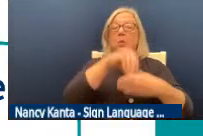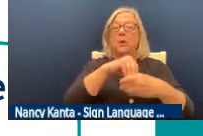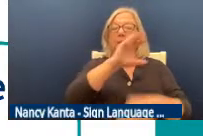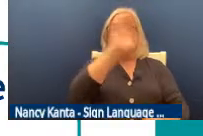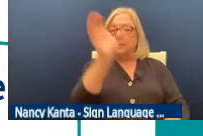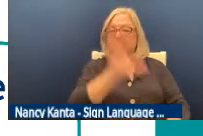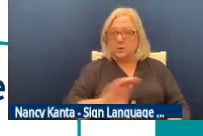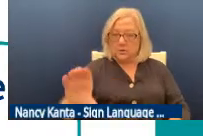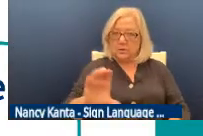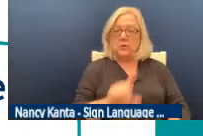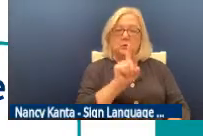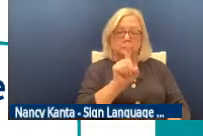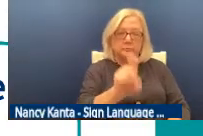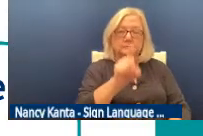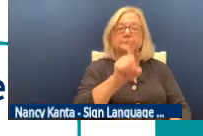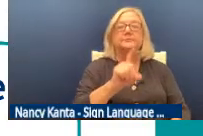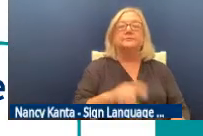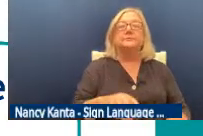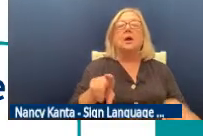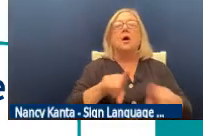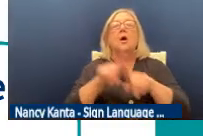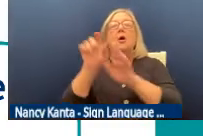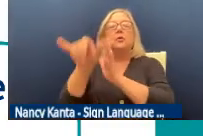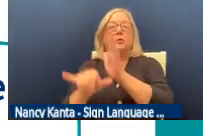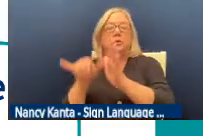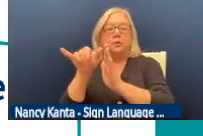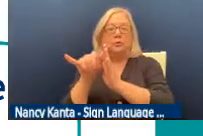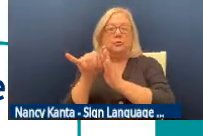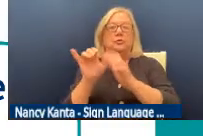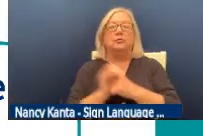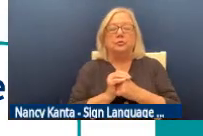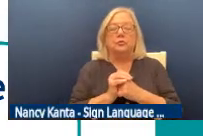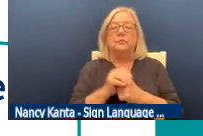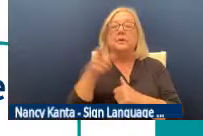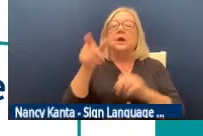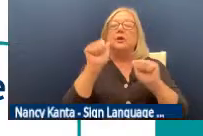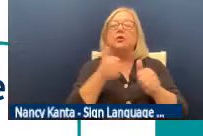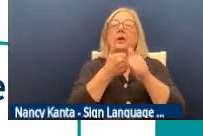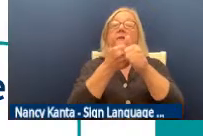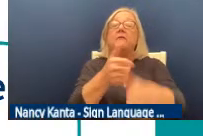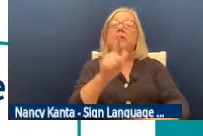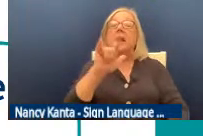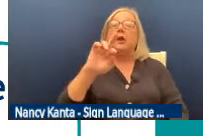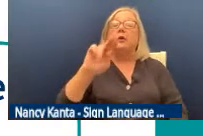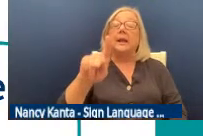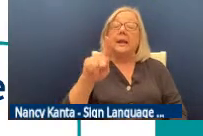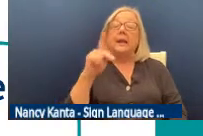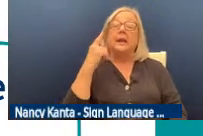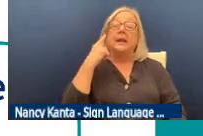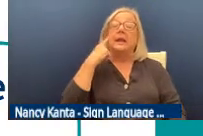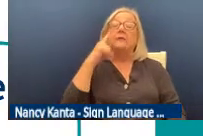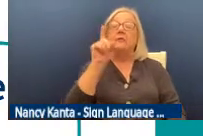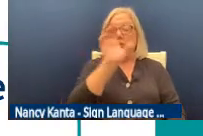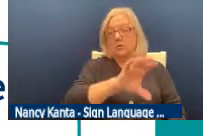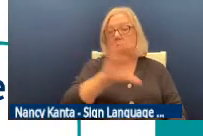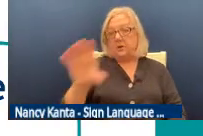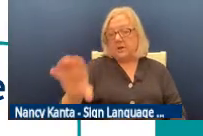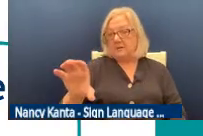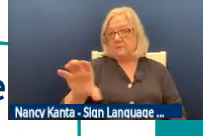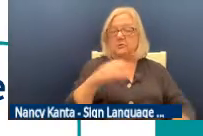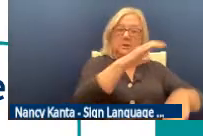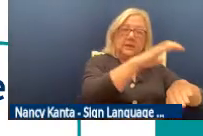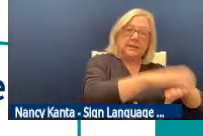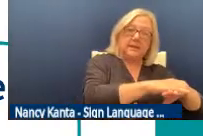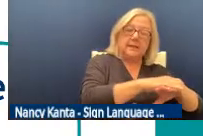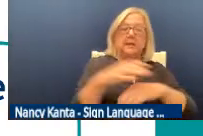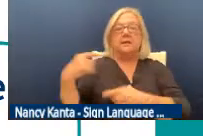YouTube. Users can follow this link on the slide here to view both English and Spanish captions in a separate